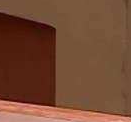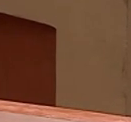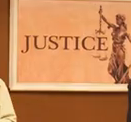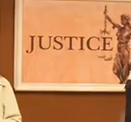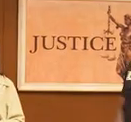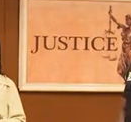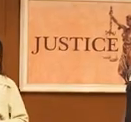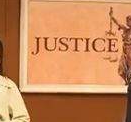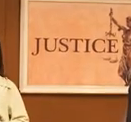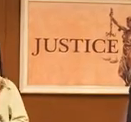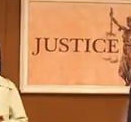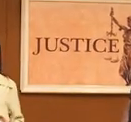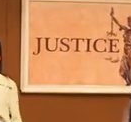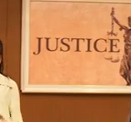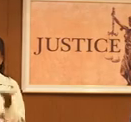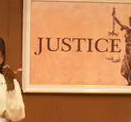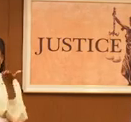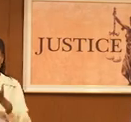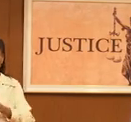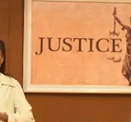James. Arise.